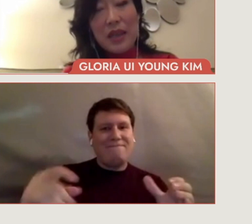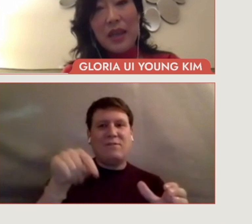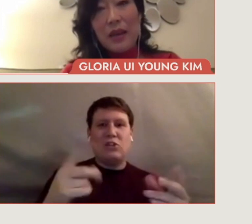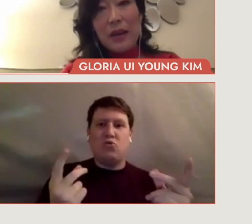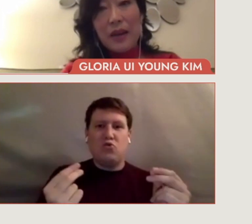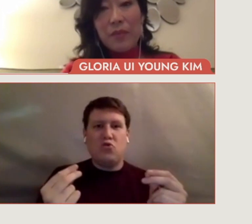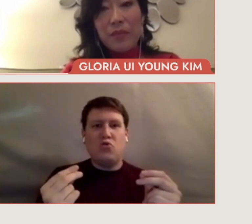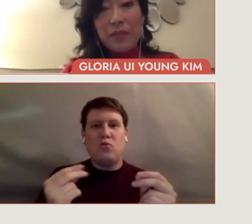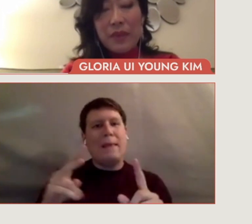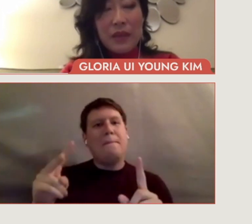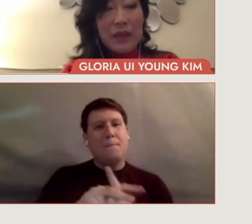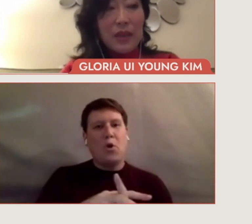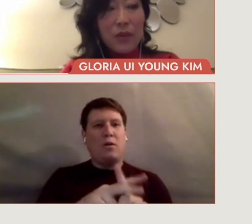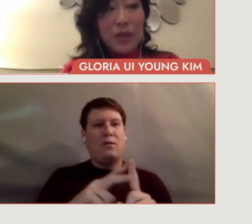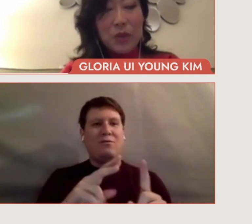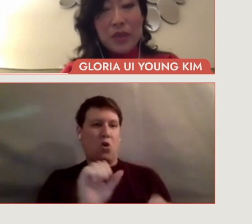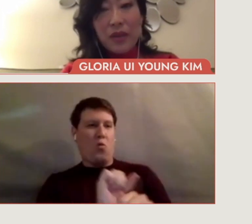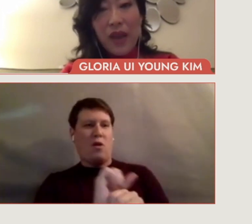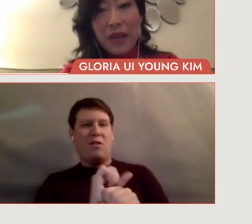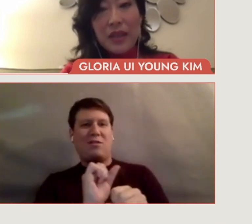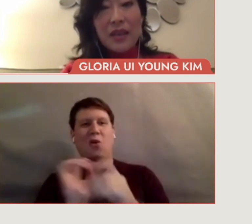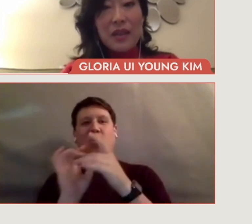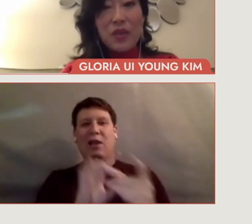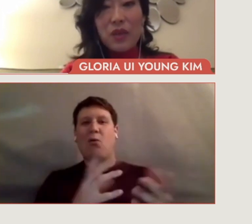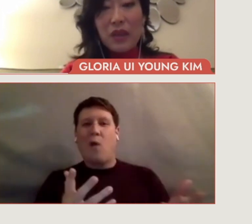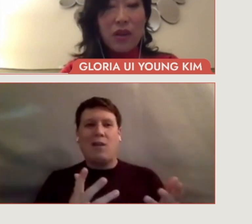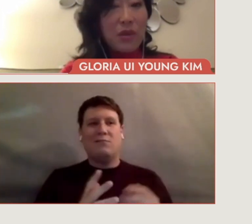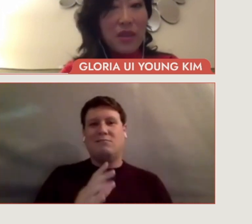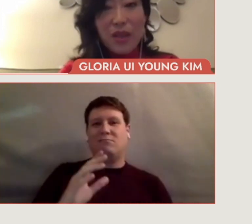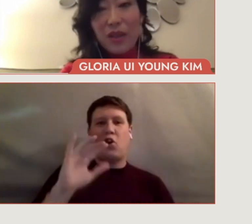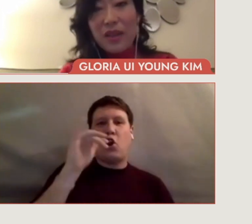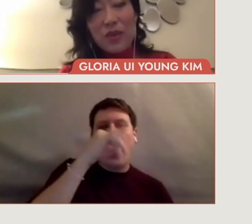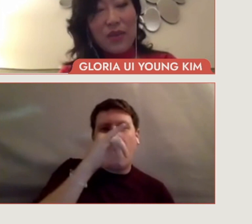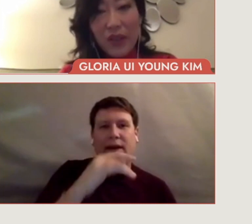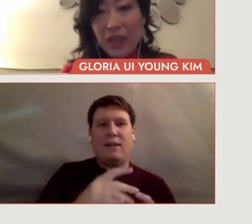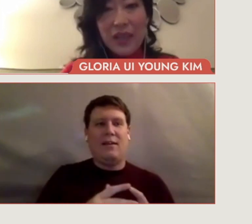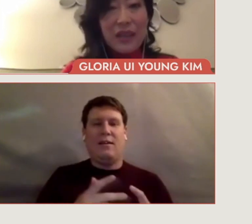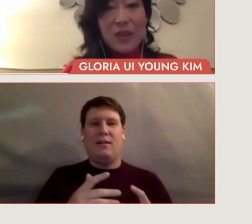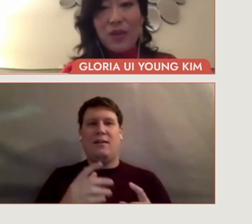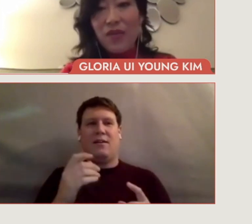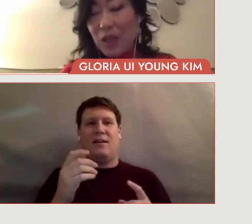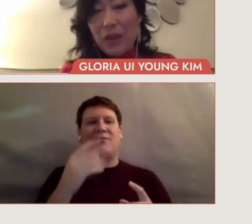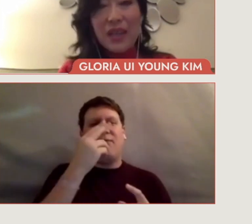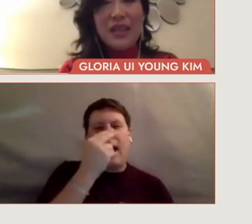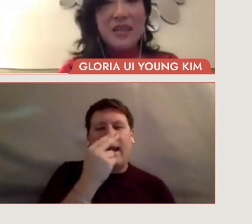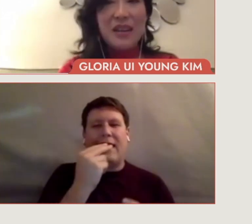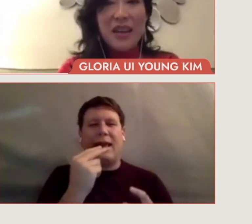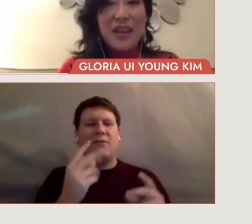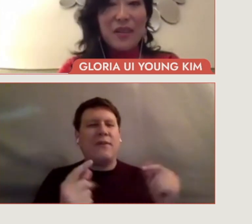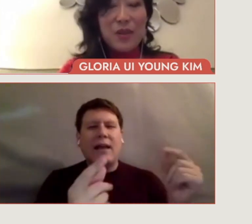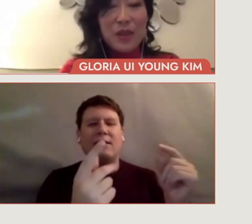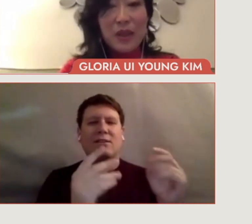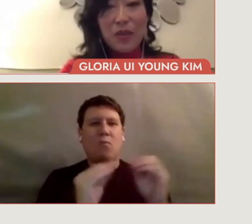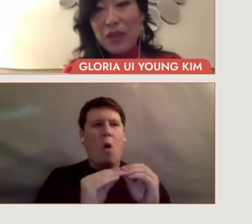mostly you know, a certain style of acting, and it's incredibly endearing, and it's really funny, and it's really fast paced,